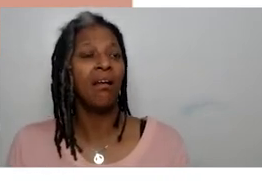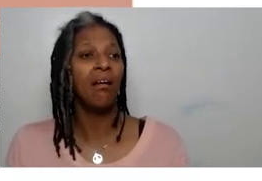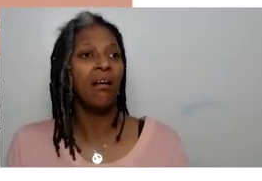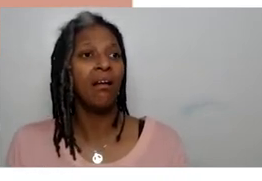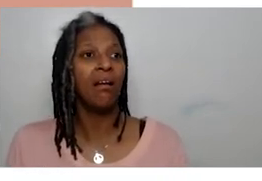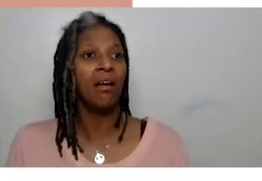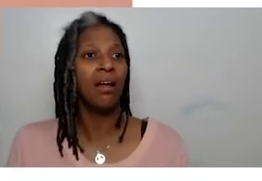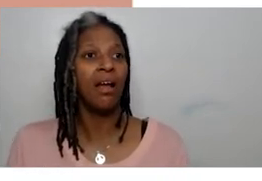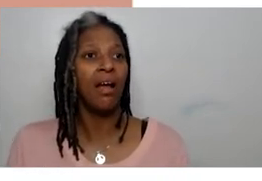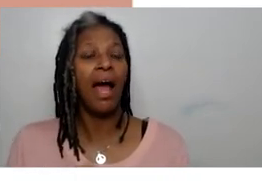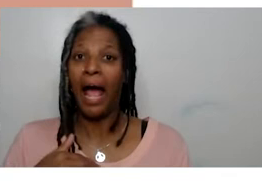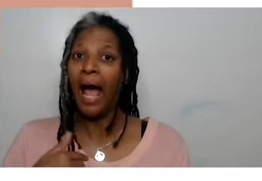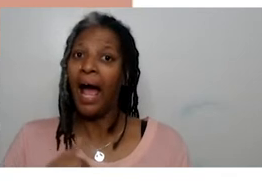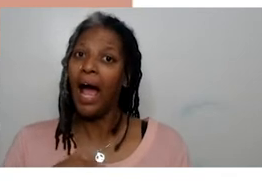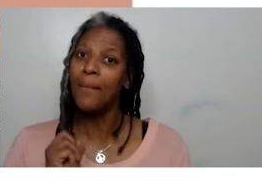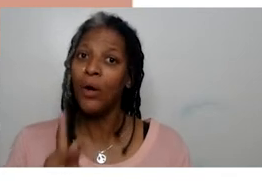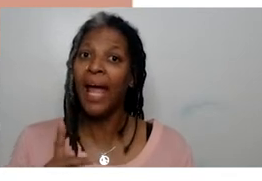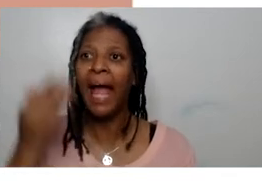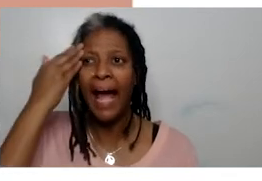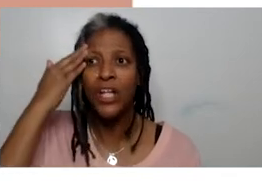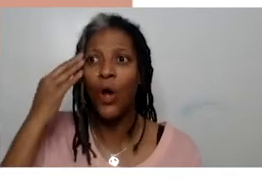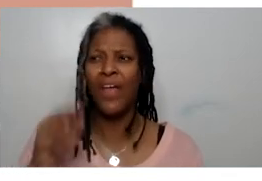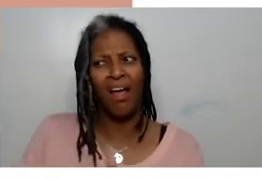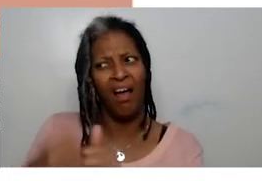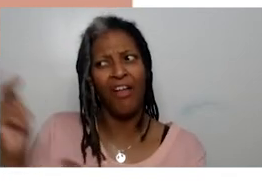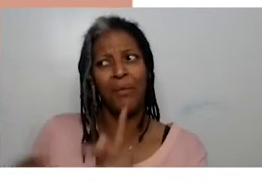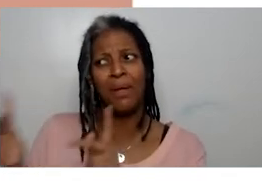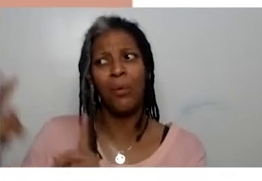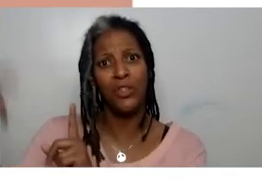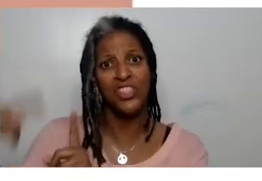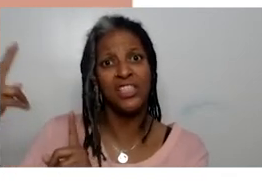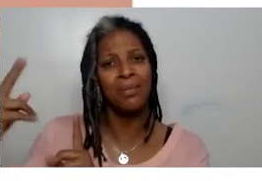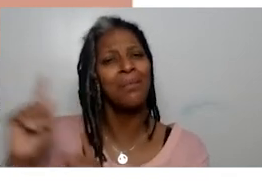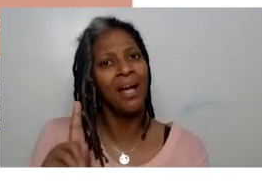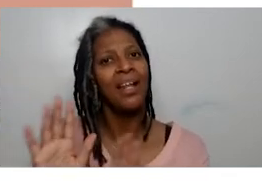bat will not treat me right because of my gender identity. So